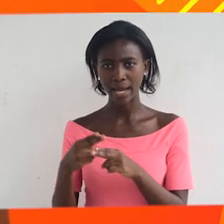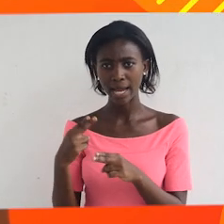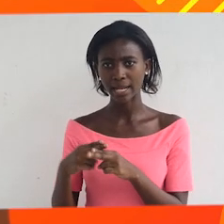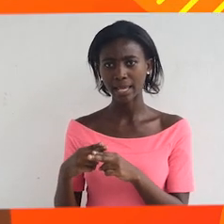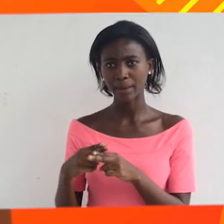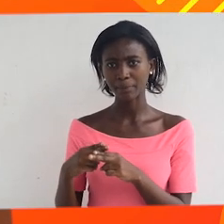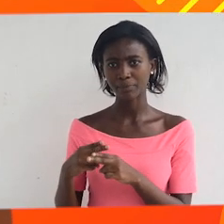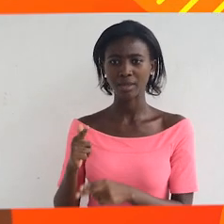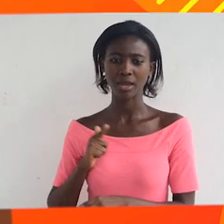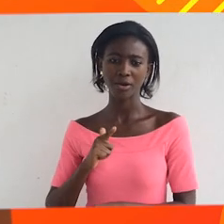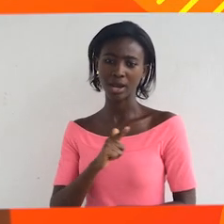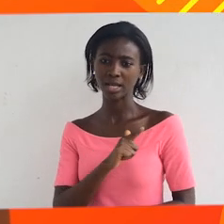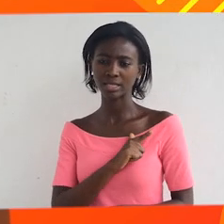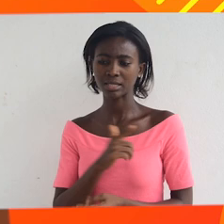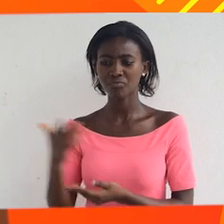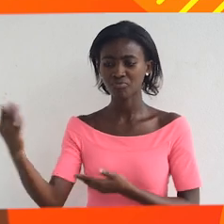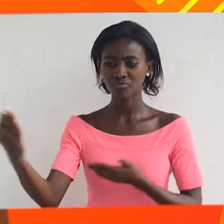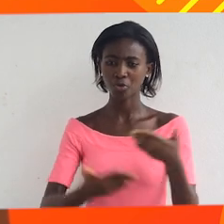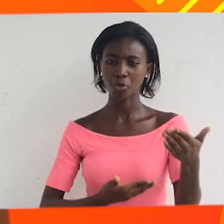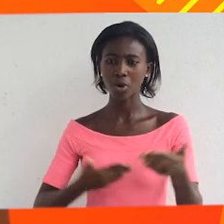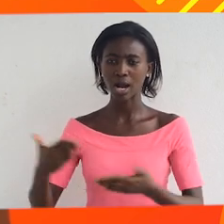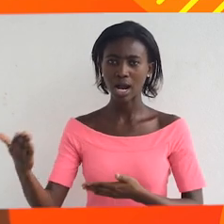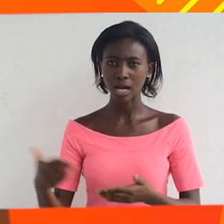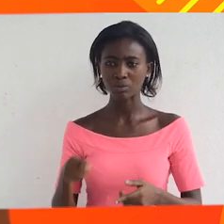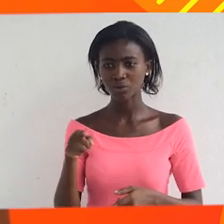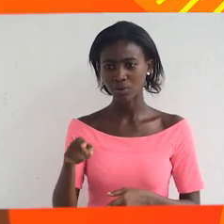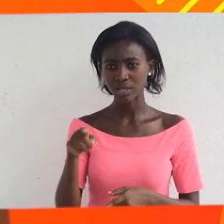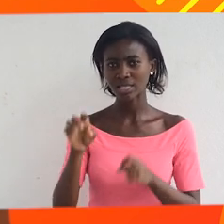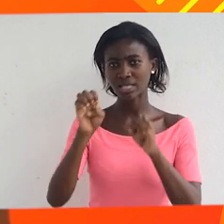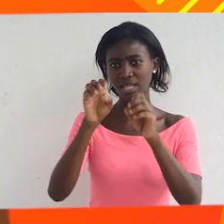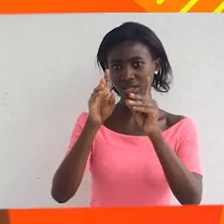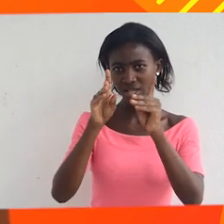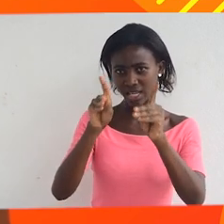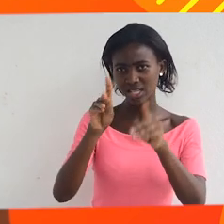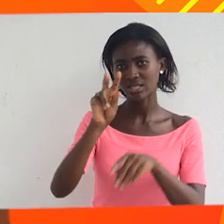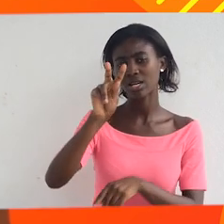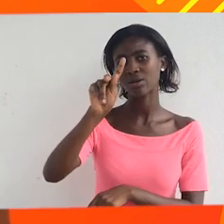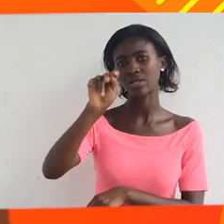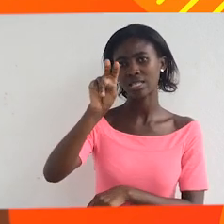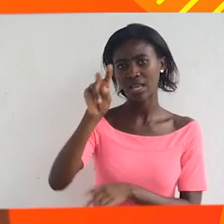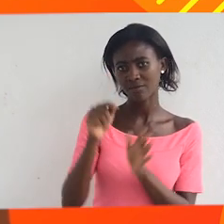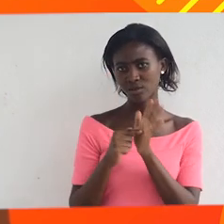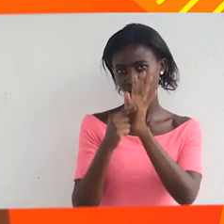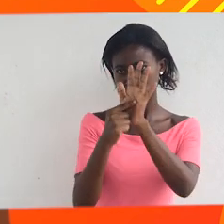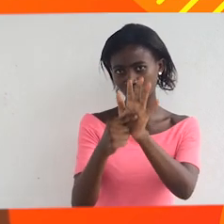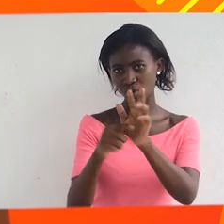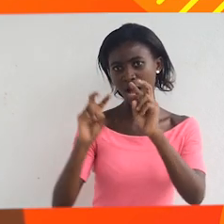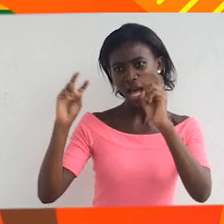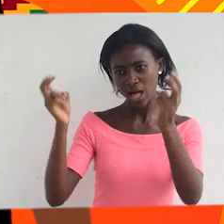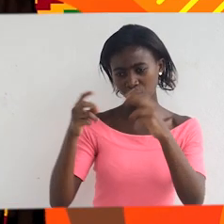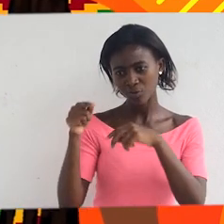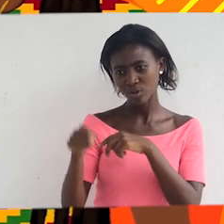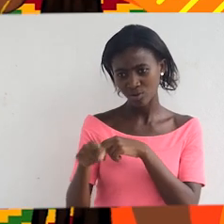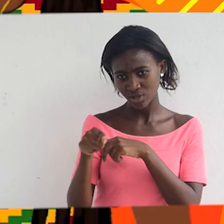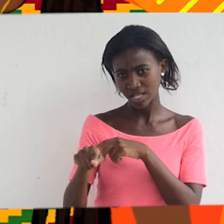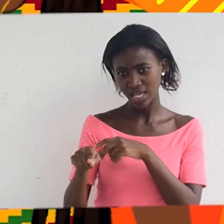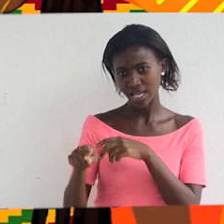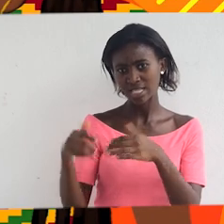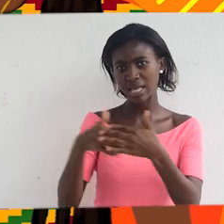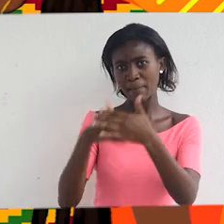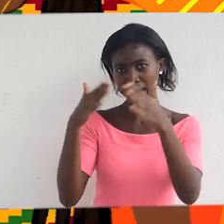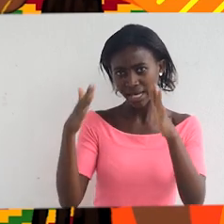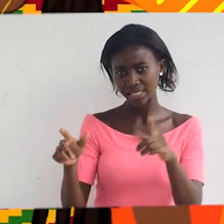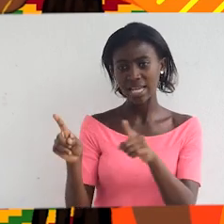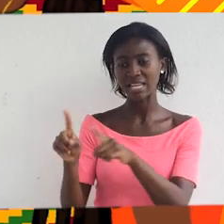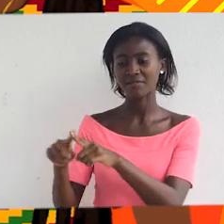Hello everyone, welcome to the Group 8 Educational Channel. Our topic for this week is packaging